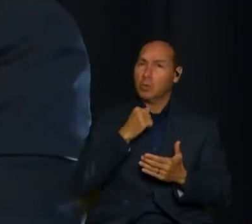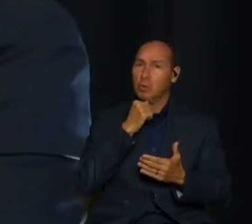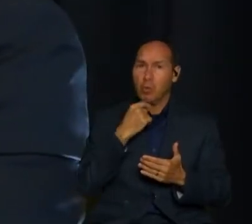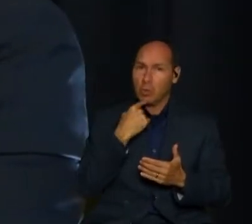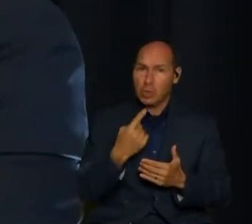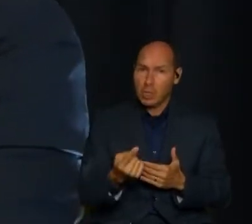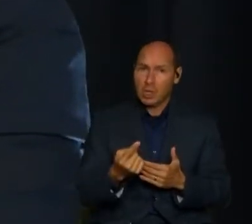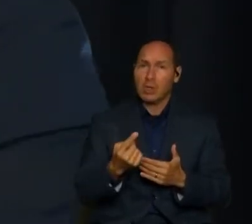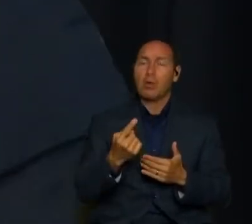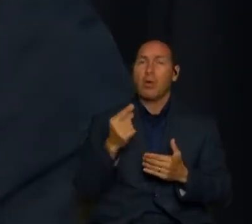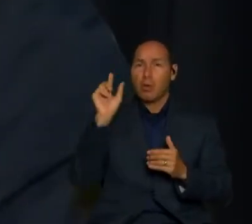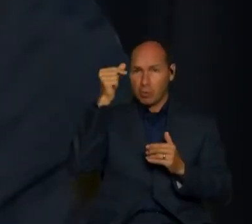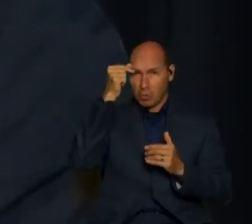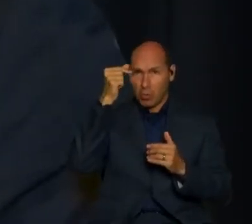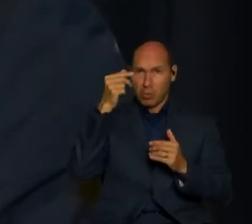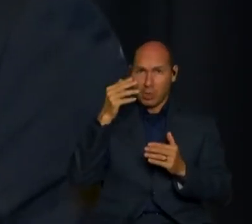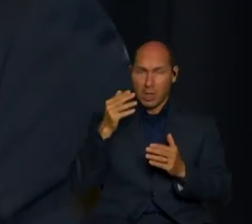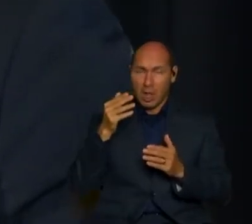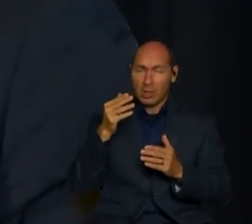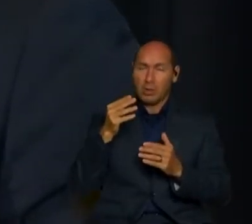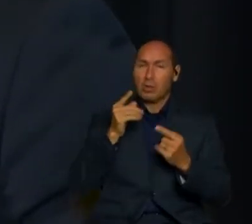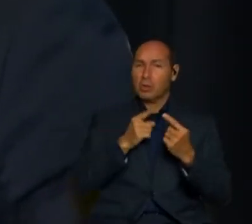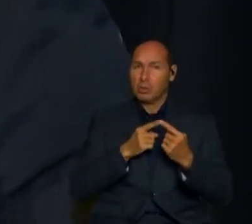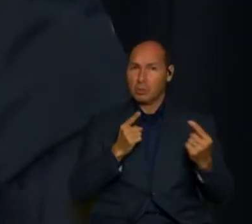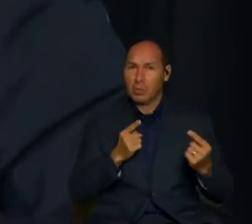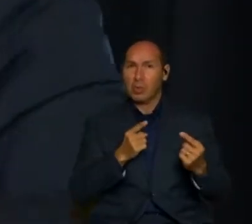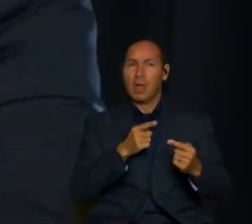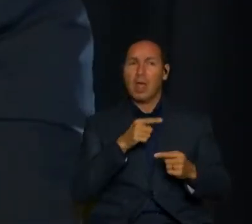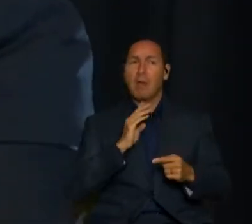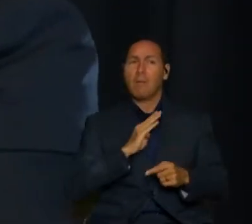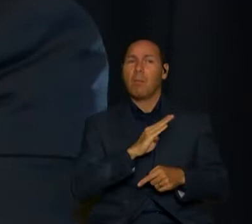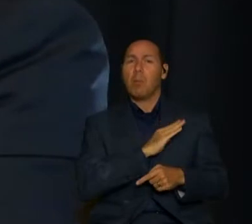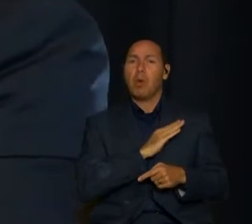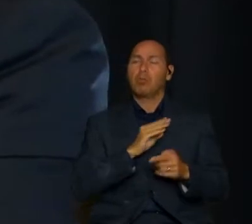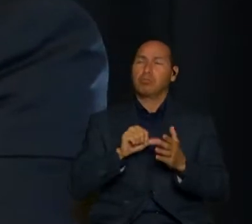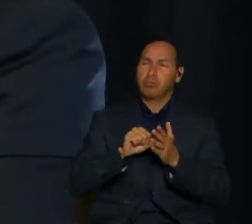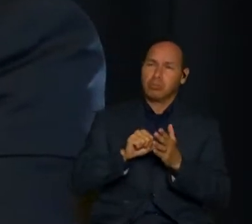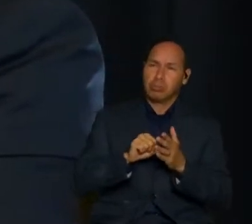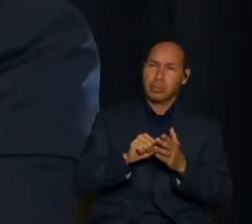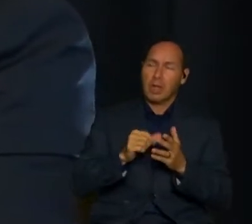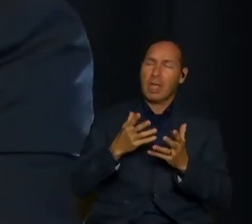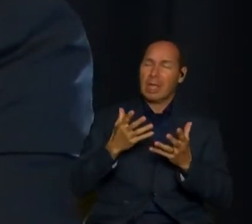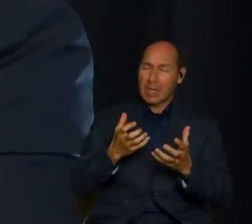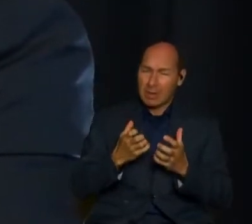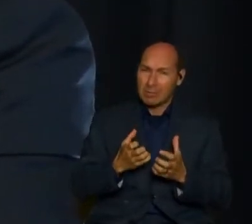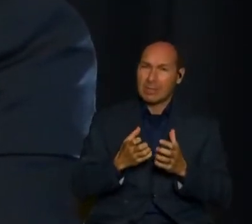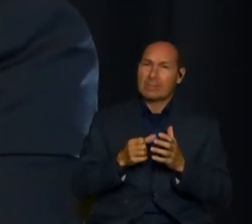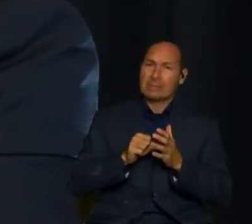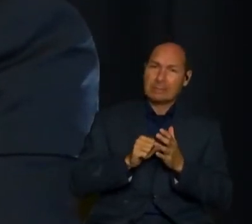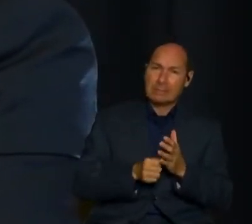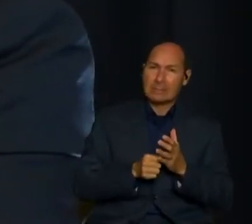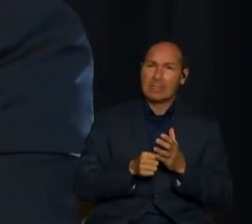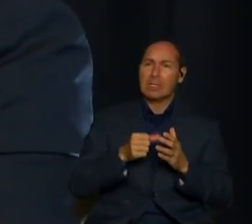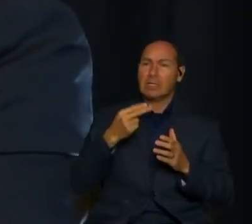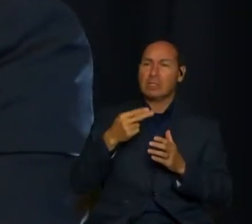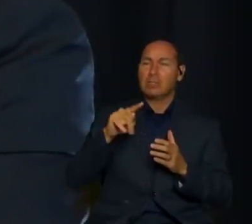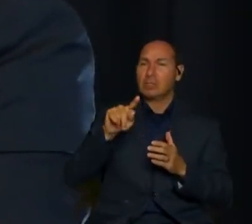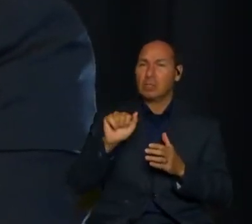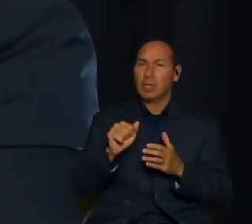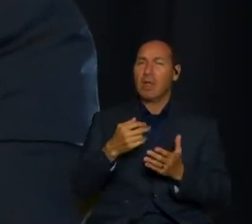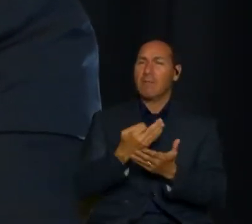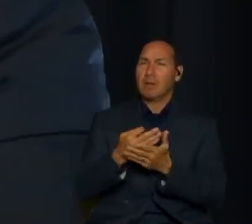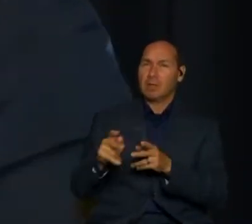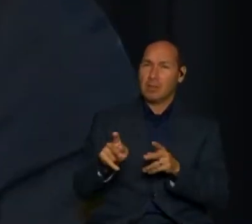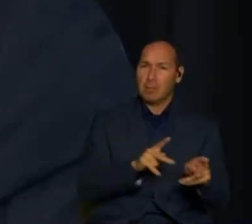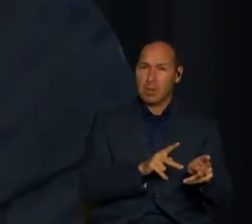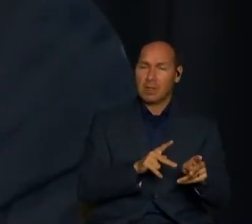government's disapproval of the Oversight Board's insistence on toll increases in the HTA fiscal plan. If